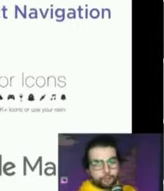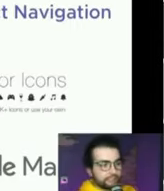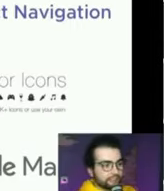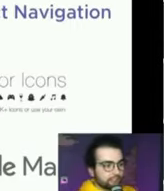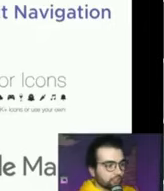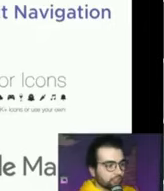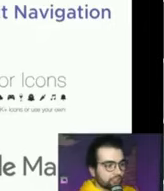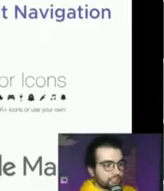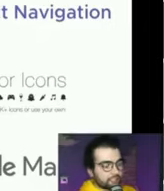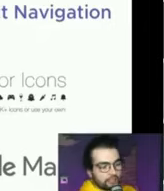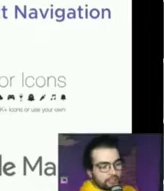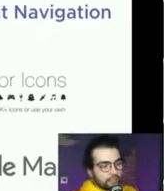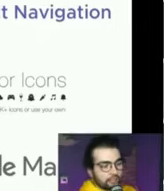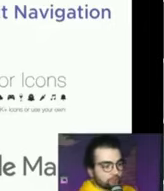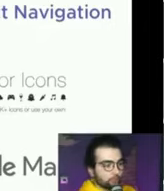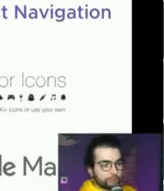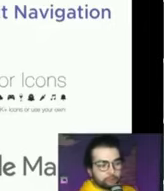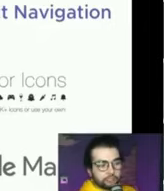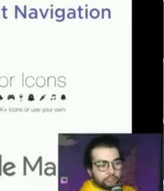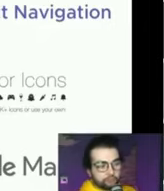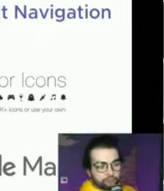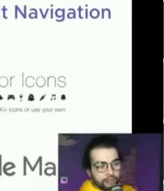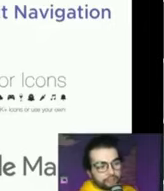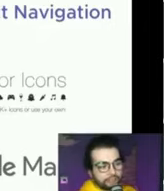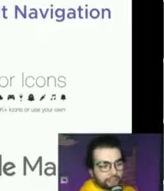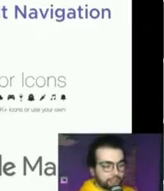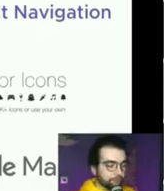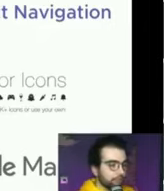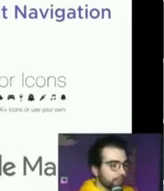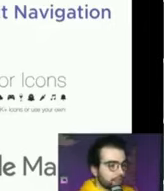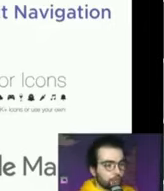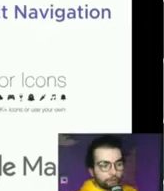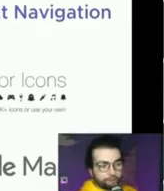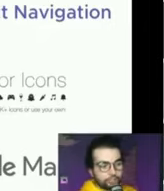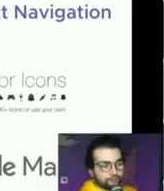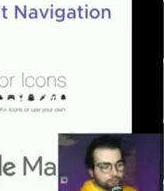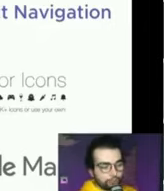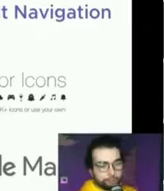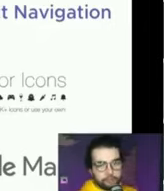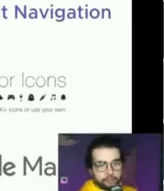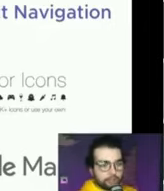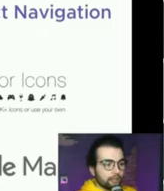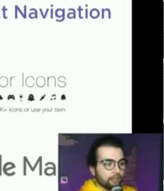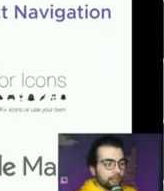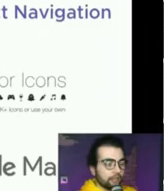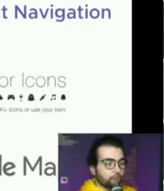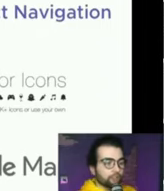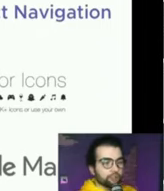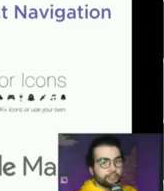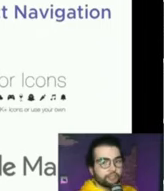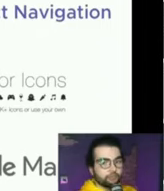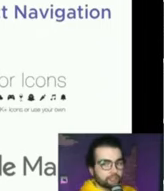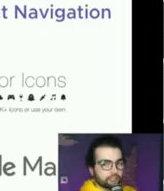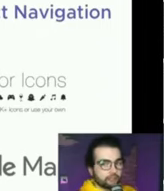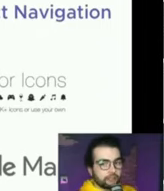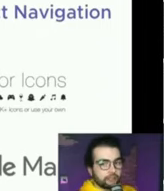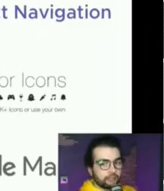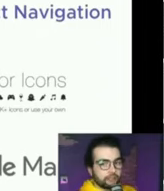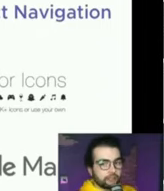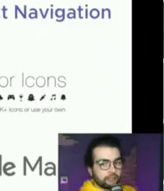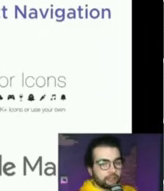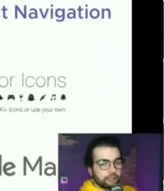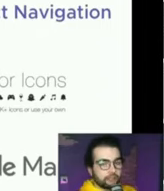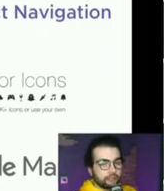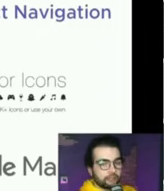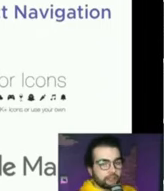Regarding front-end technologies, as always, we're going to use React Native with JavaScript. We're not going to use